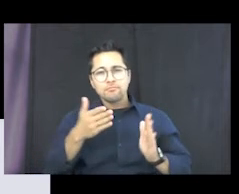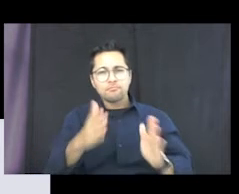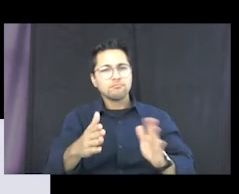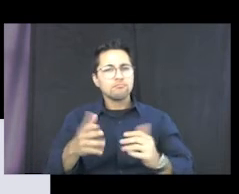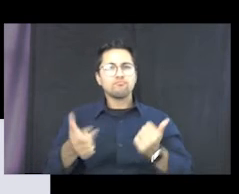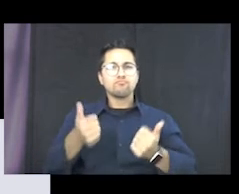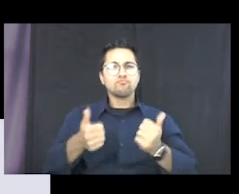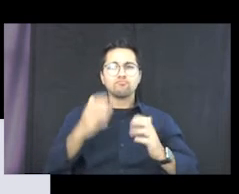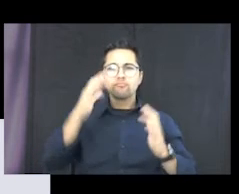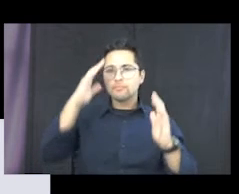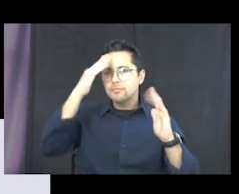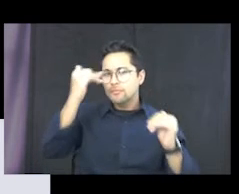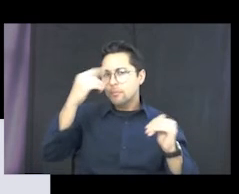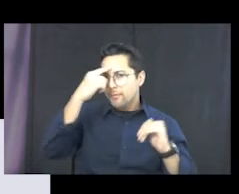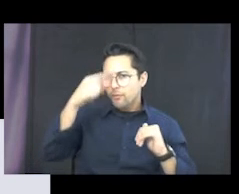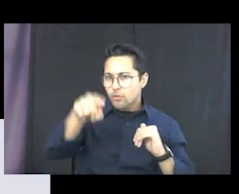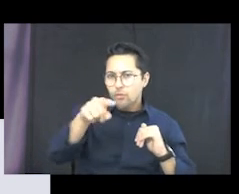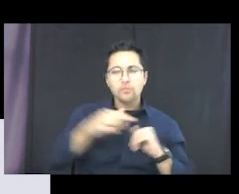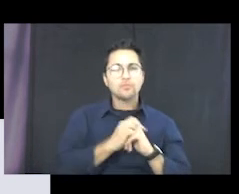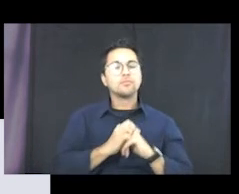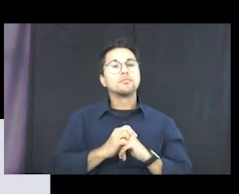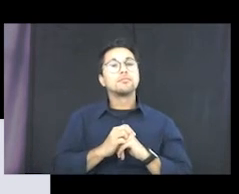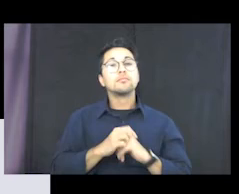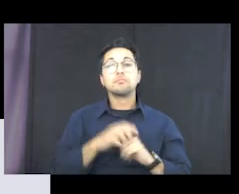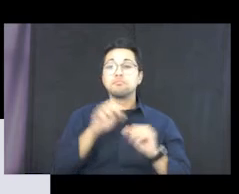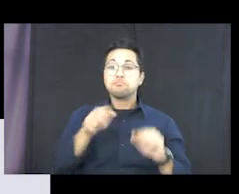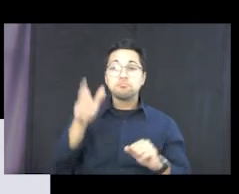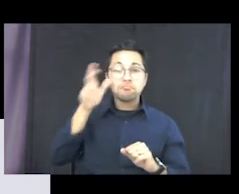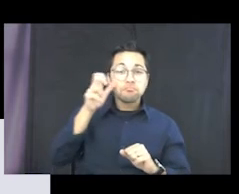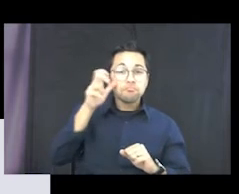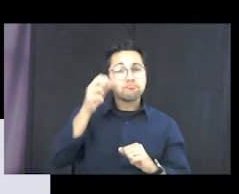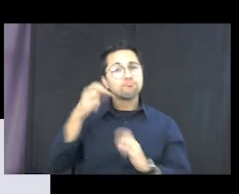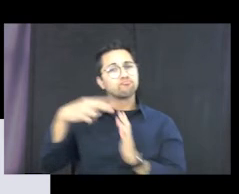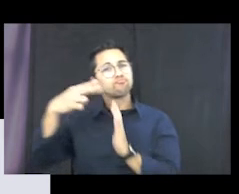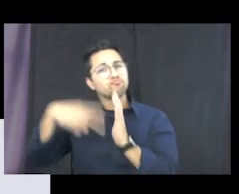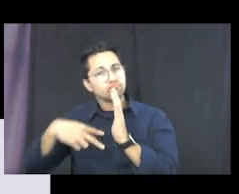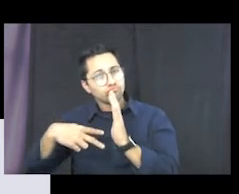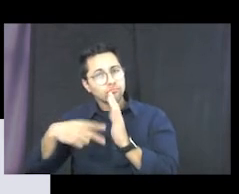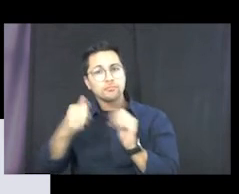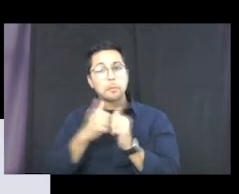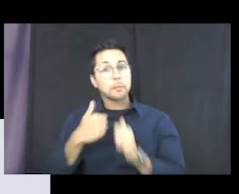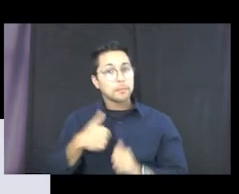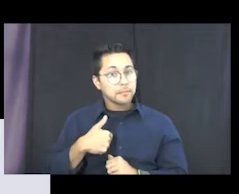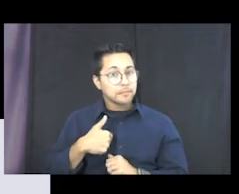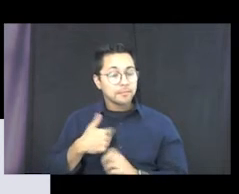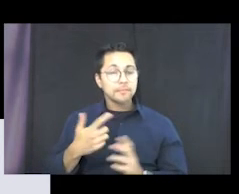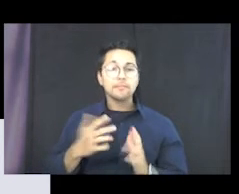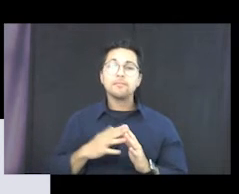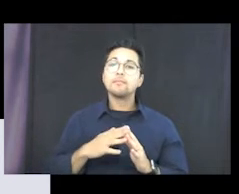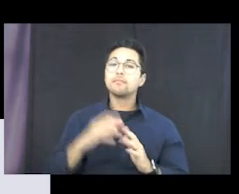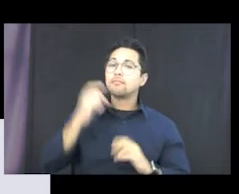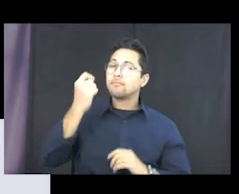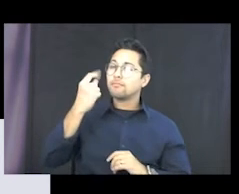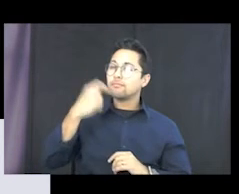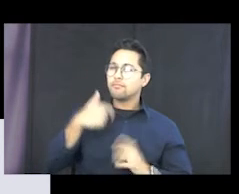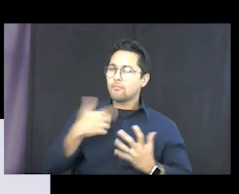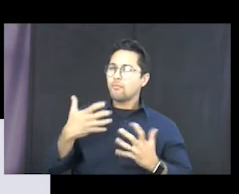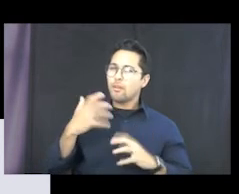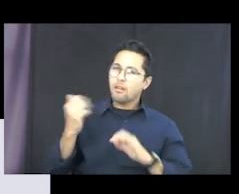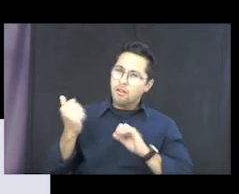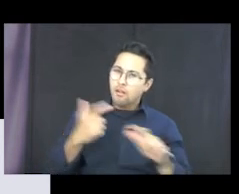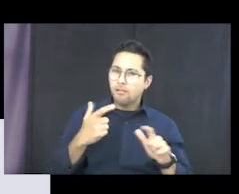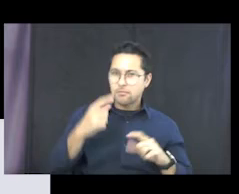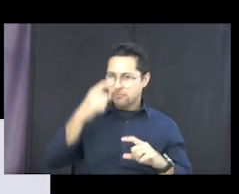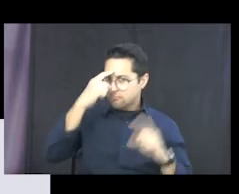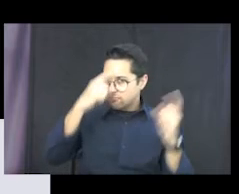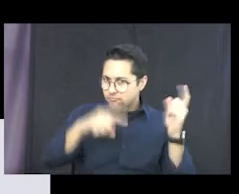is expected of you as a learner. You can listen or read along with me, but we would like all of us to agree